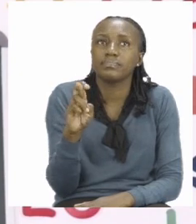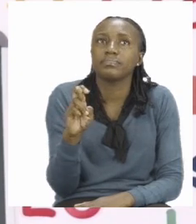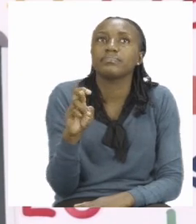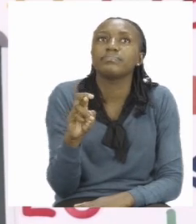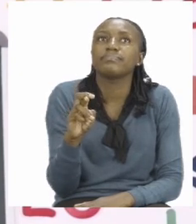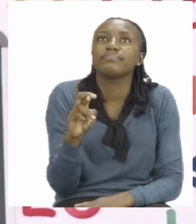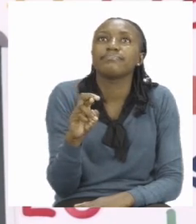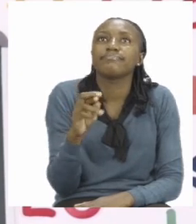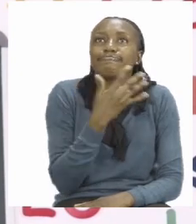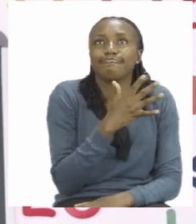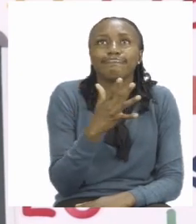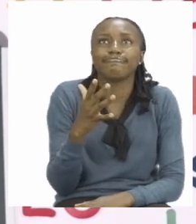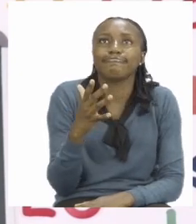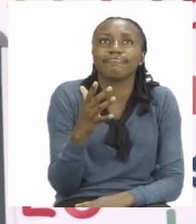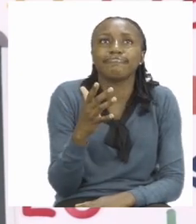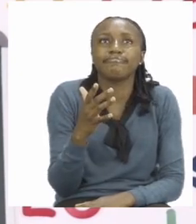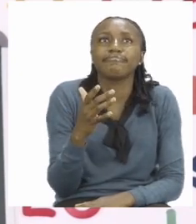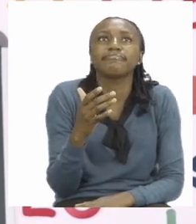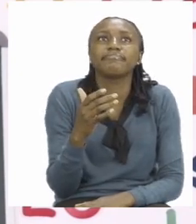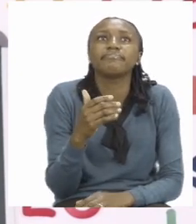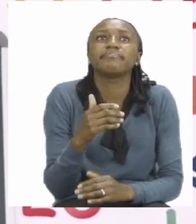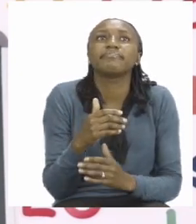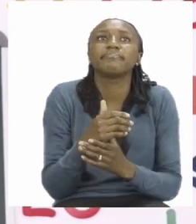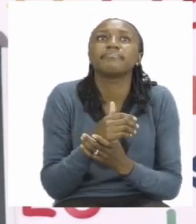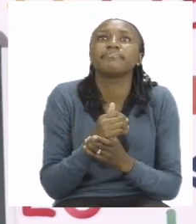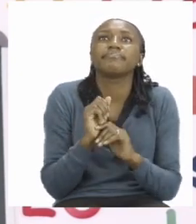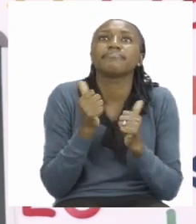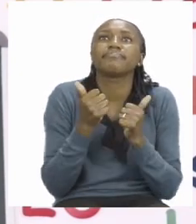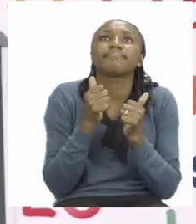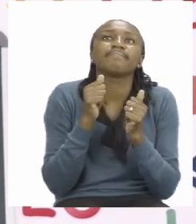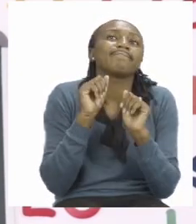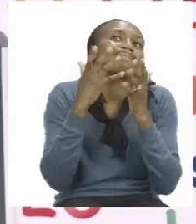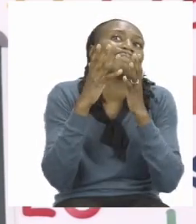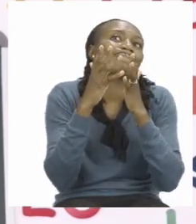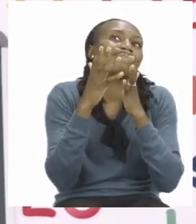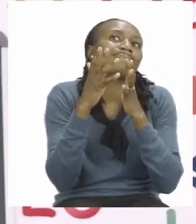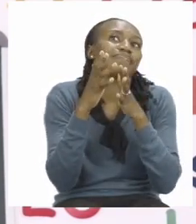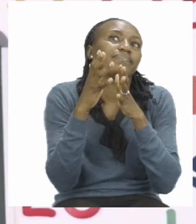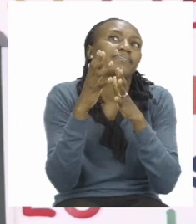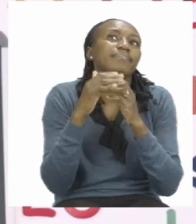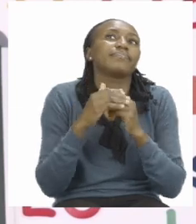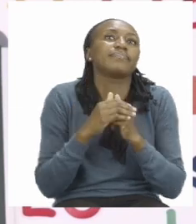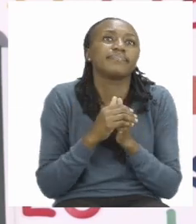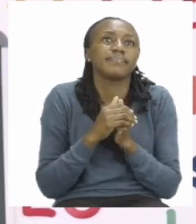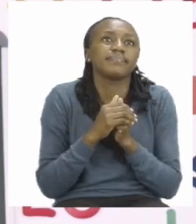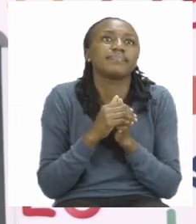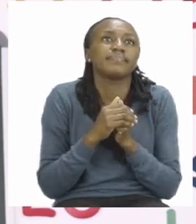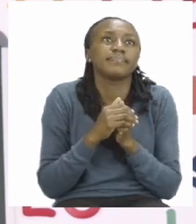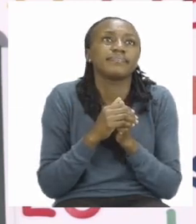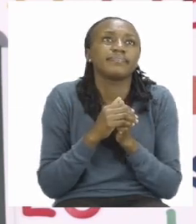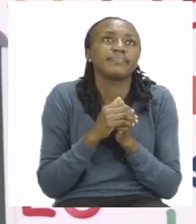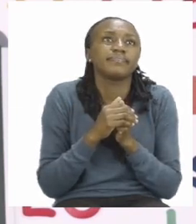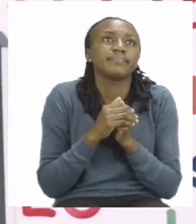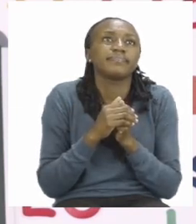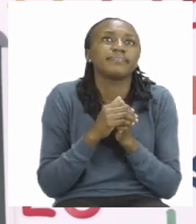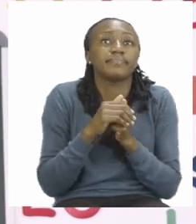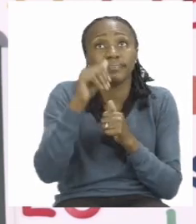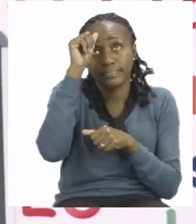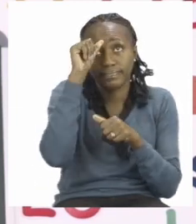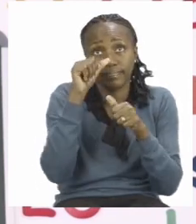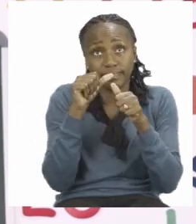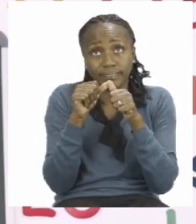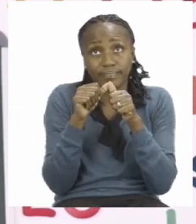have found the word water. Good job. Well done, everyone. Now remember to